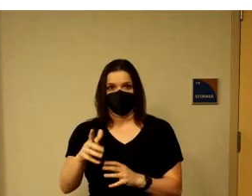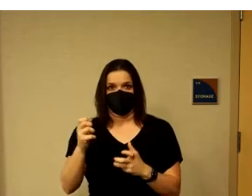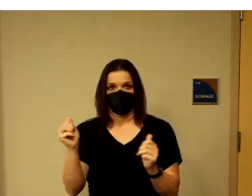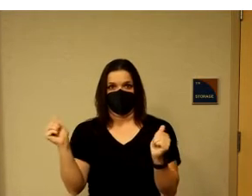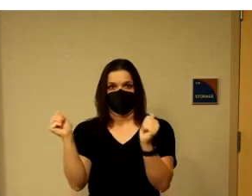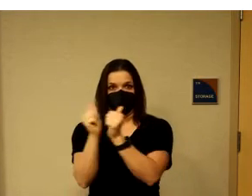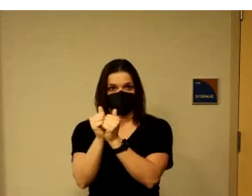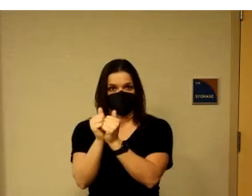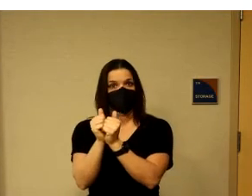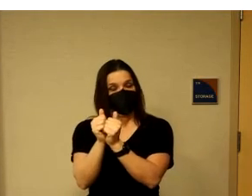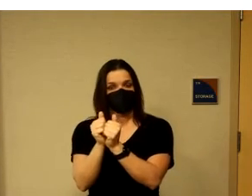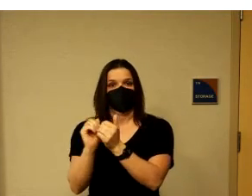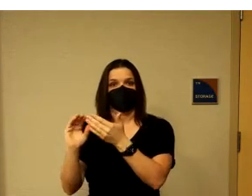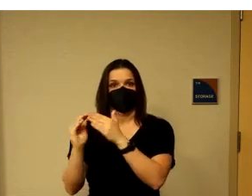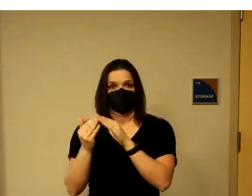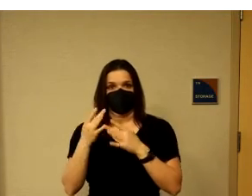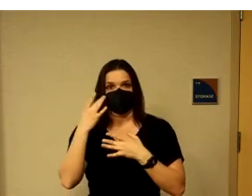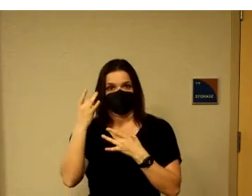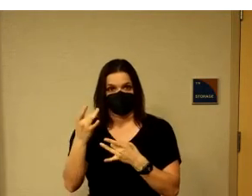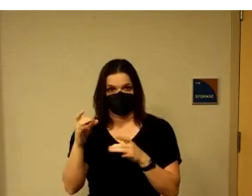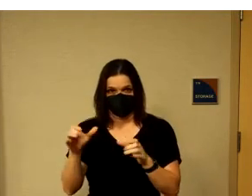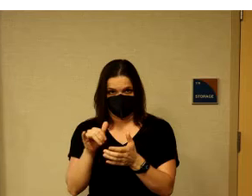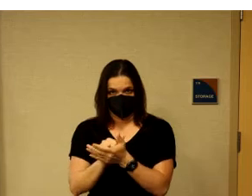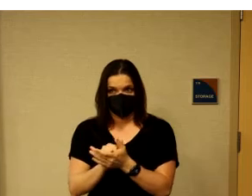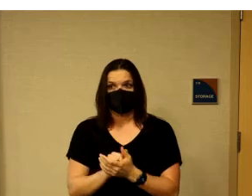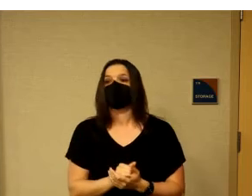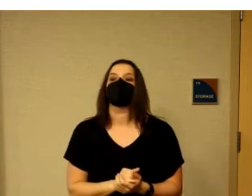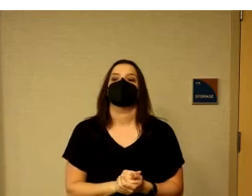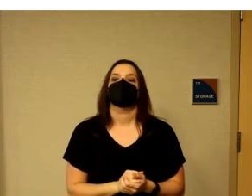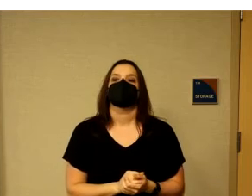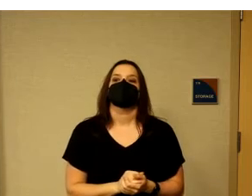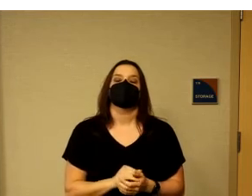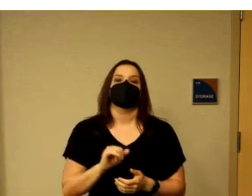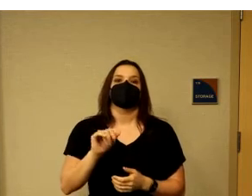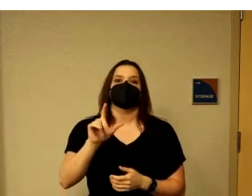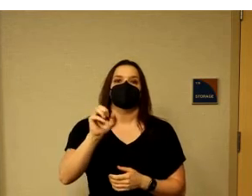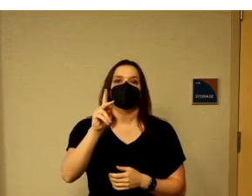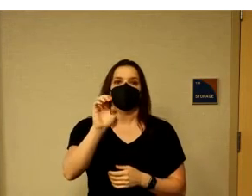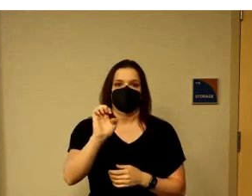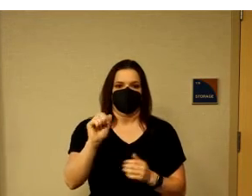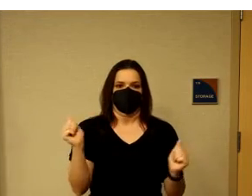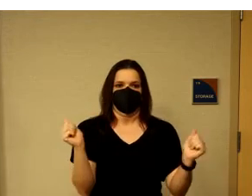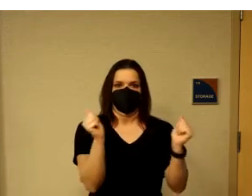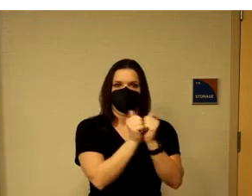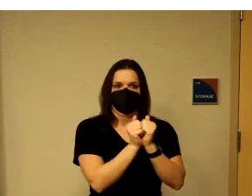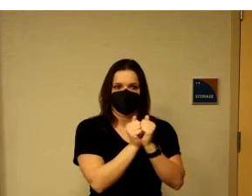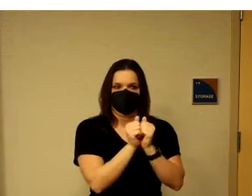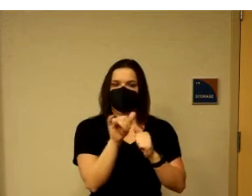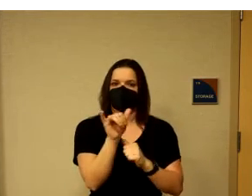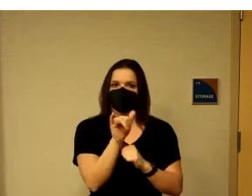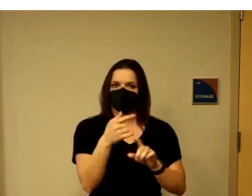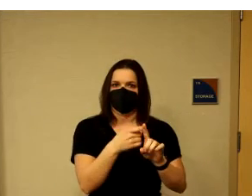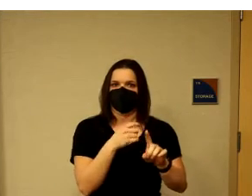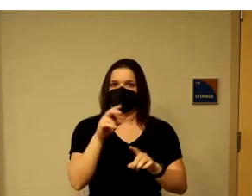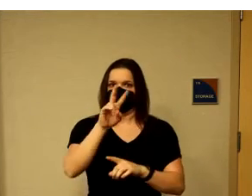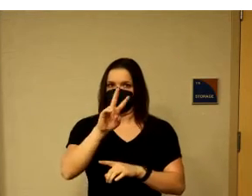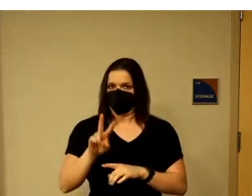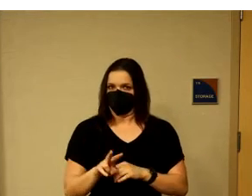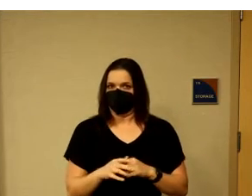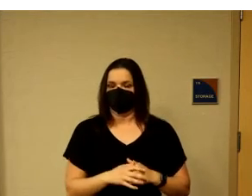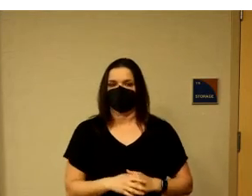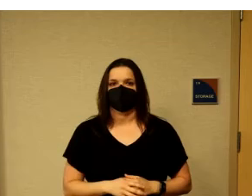kept together as communities of interest, which it does. The lakes are kept whole, which also came from